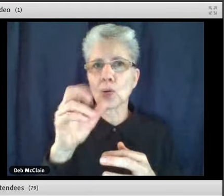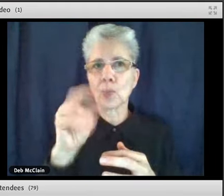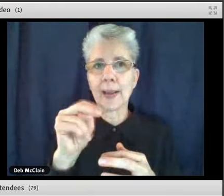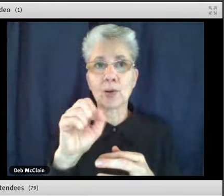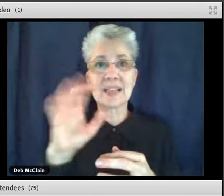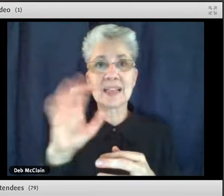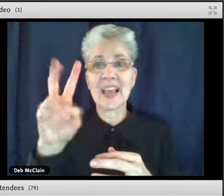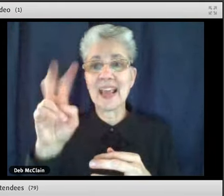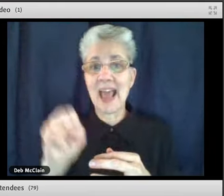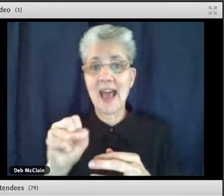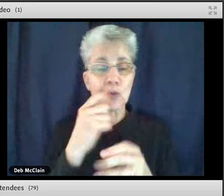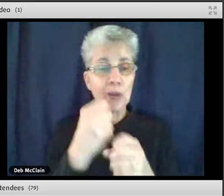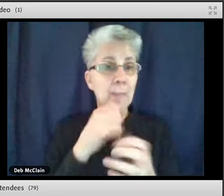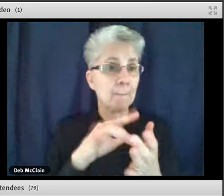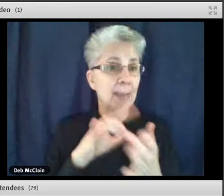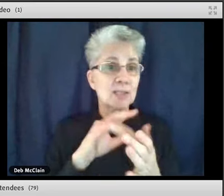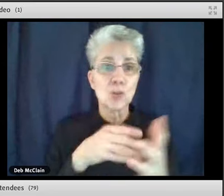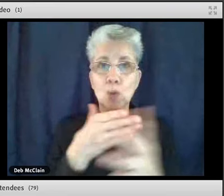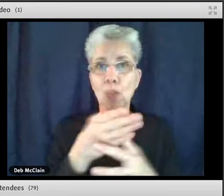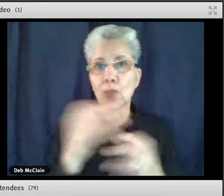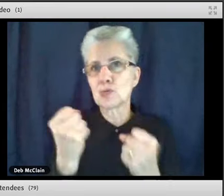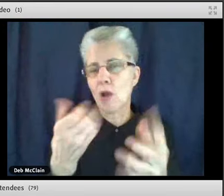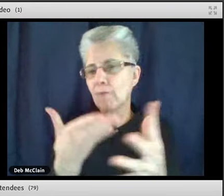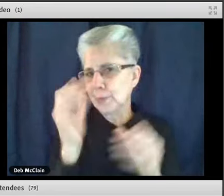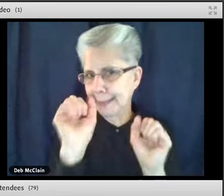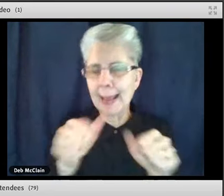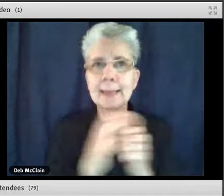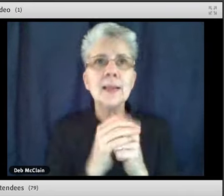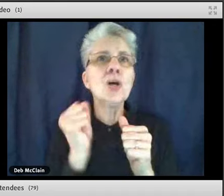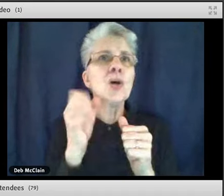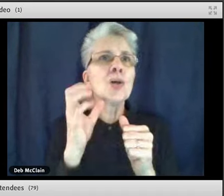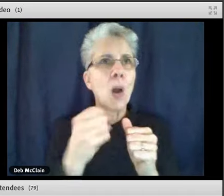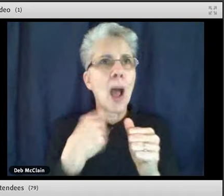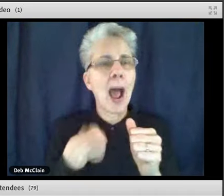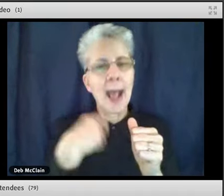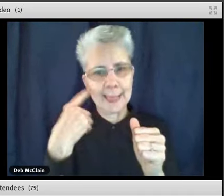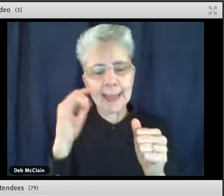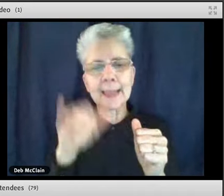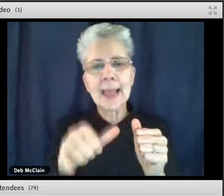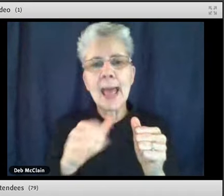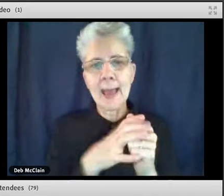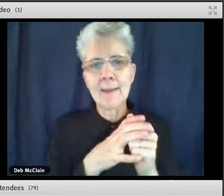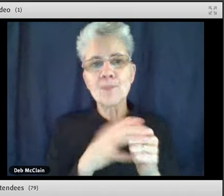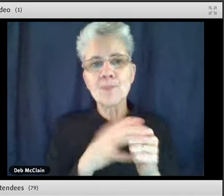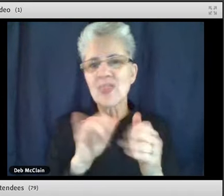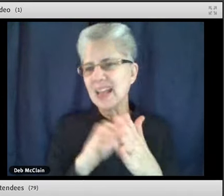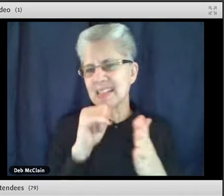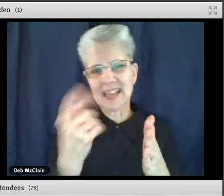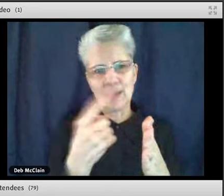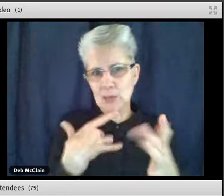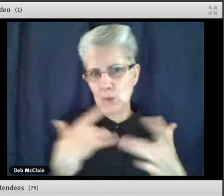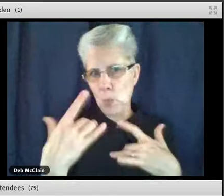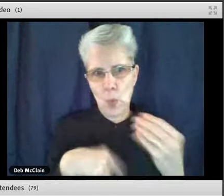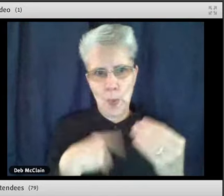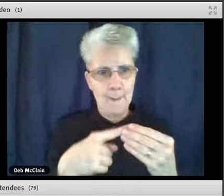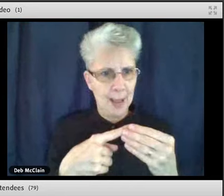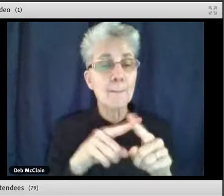through the drive-through. So, I think that that's not something to worry about. But also your